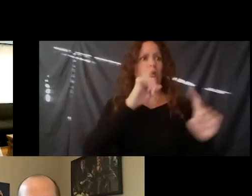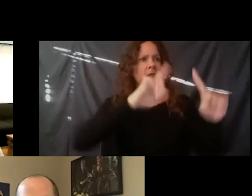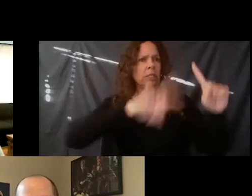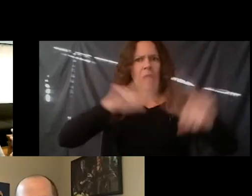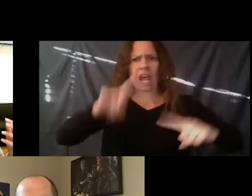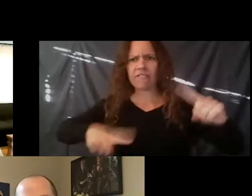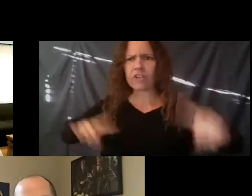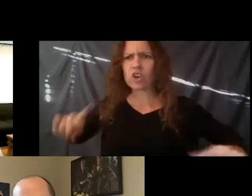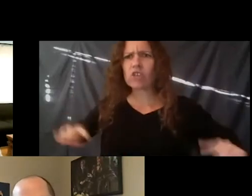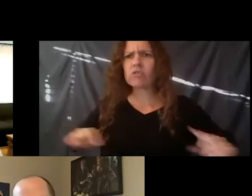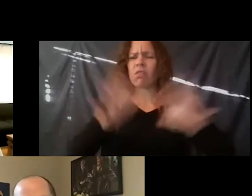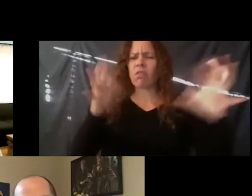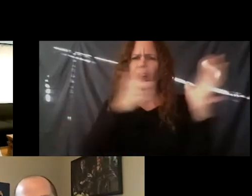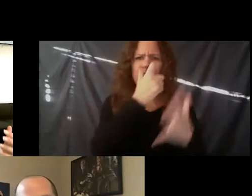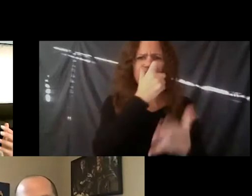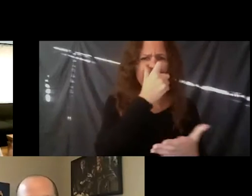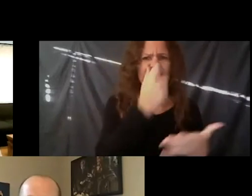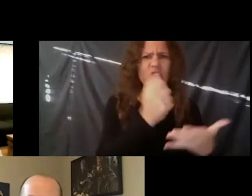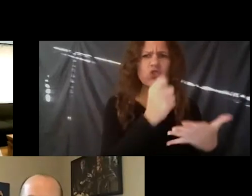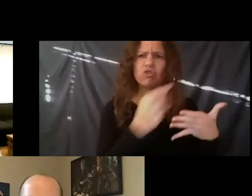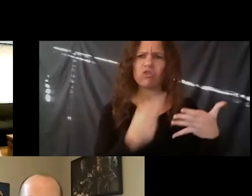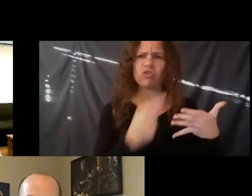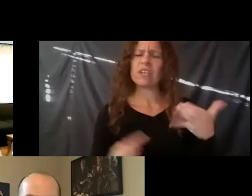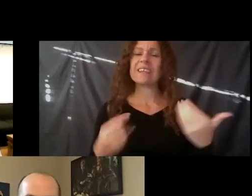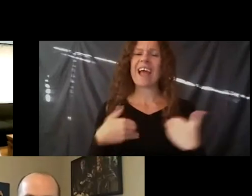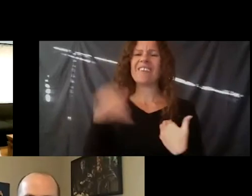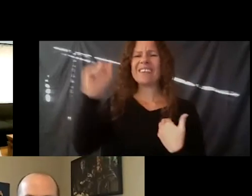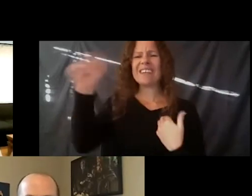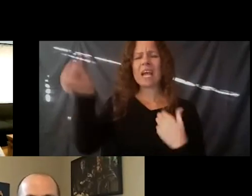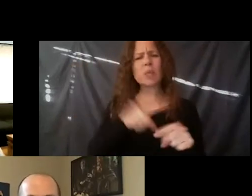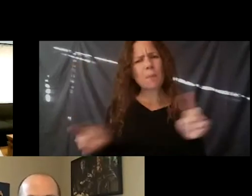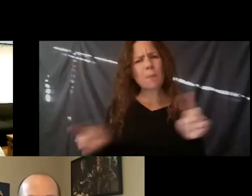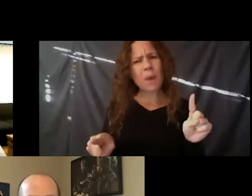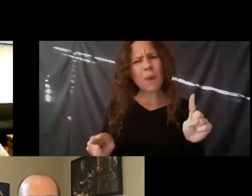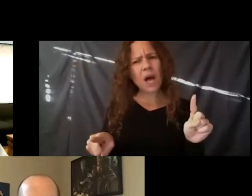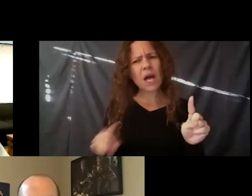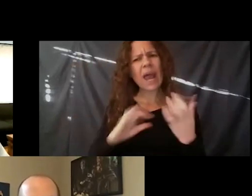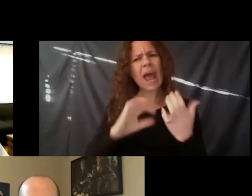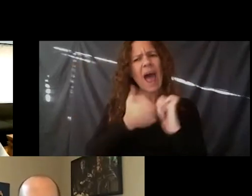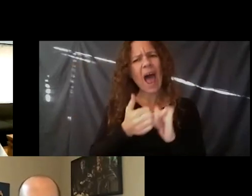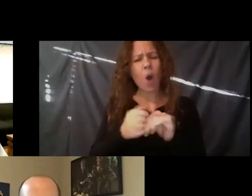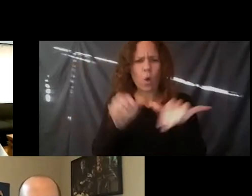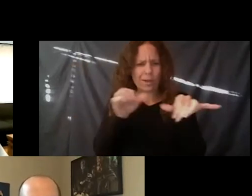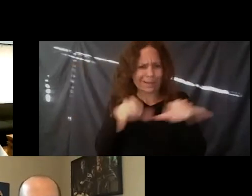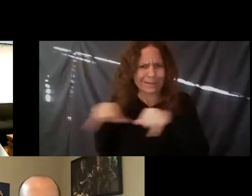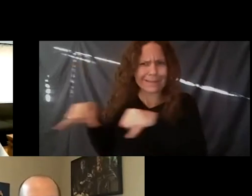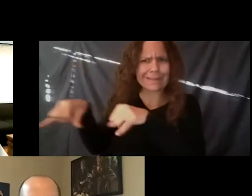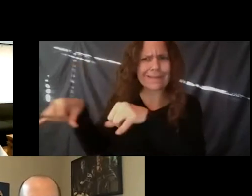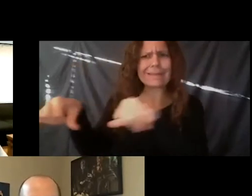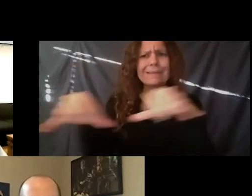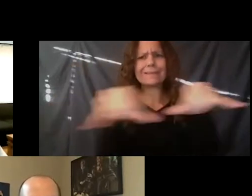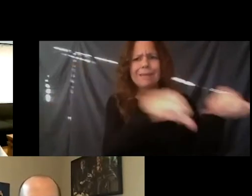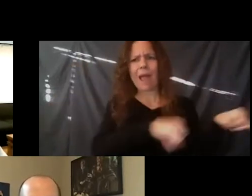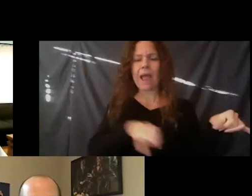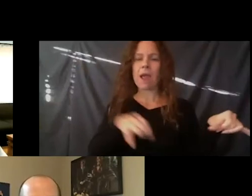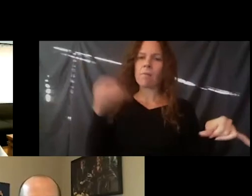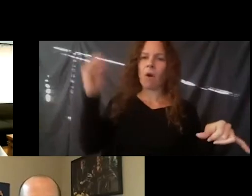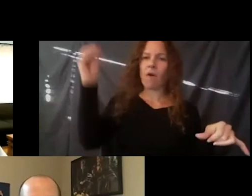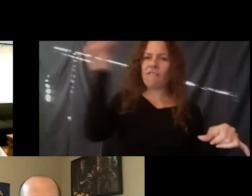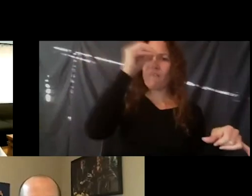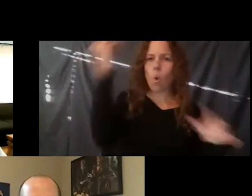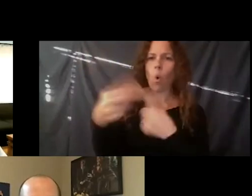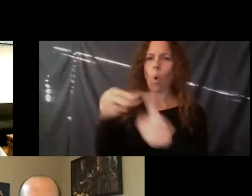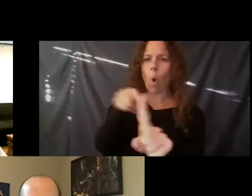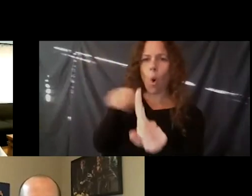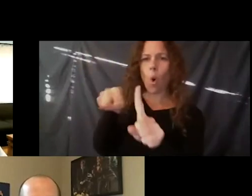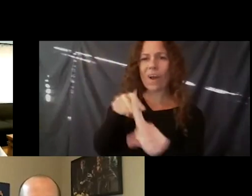interests, but but how do we keep in speaking with the same voice when going and trying to flip seats and